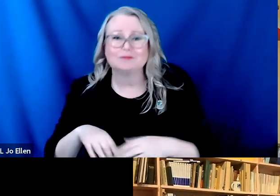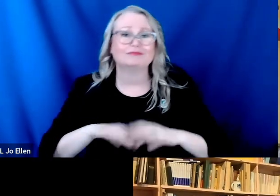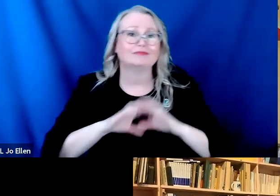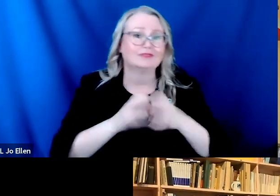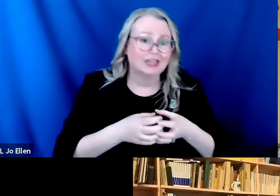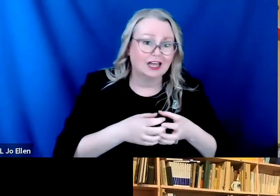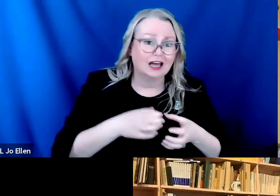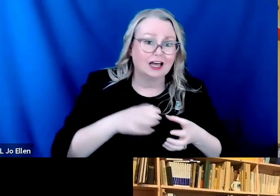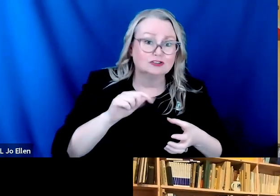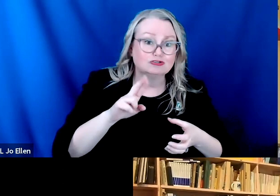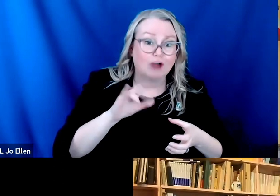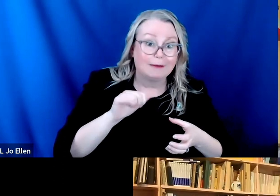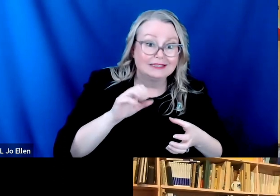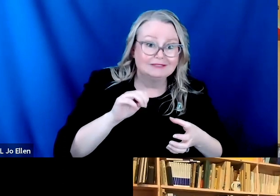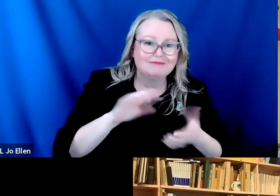including Trumpism,